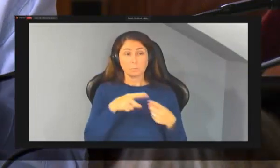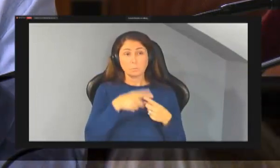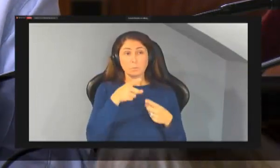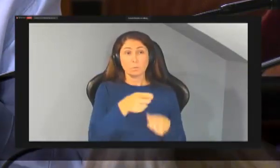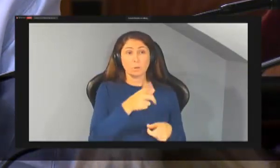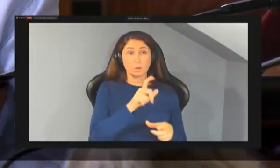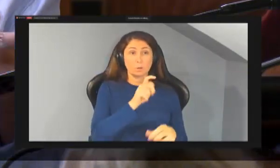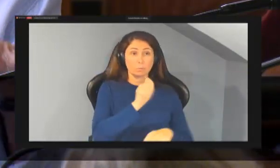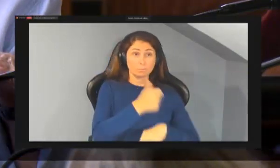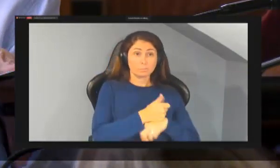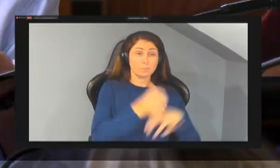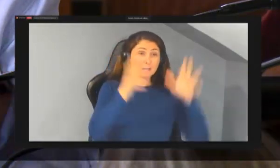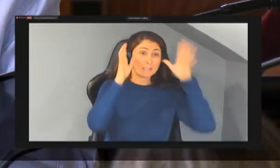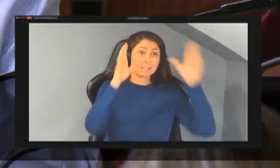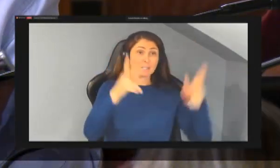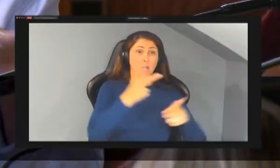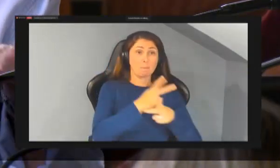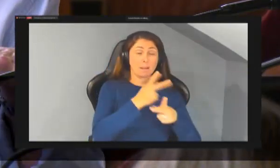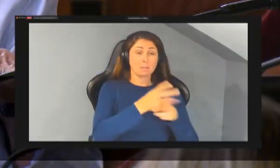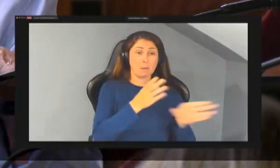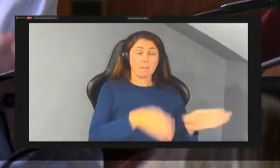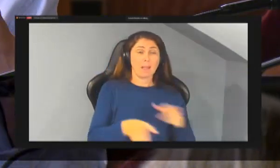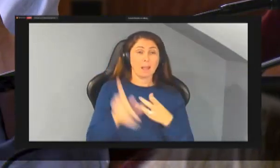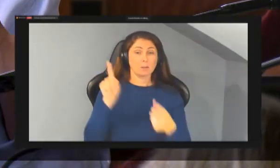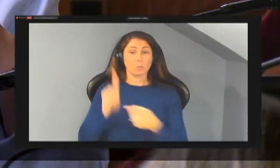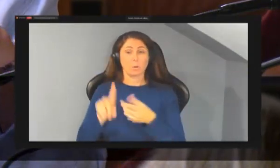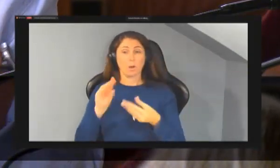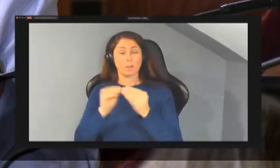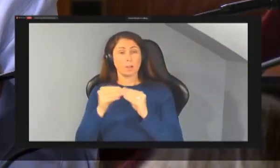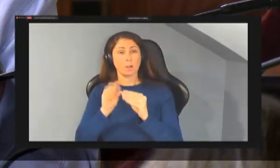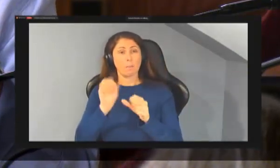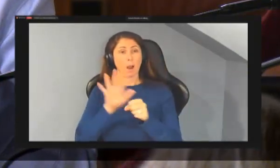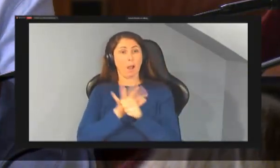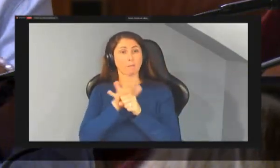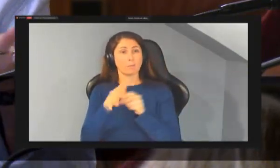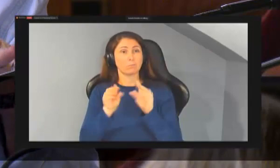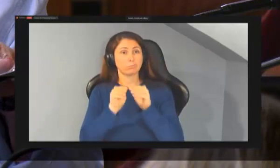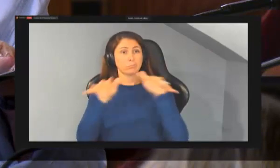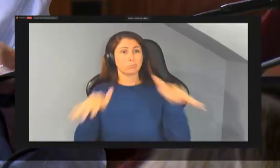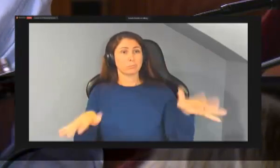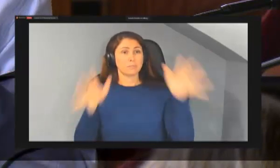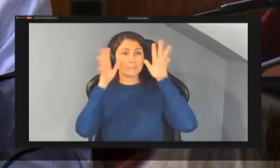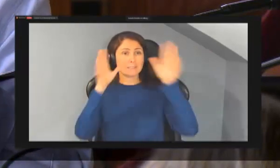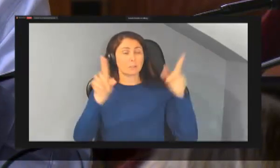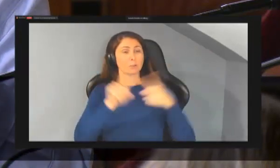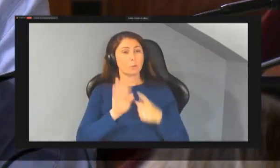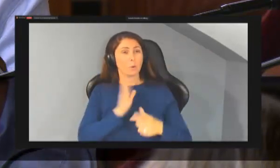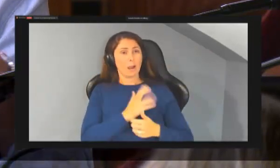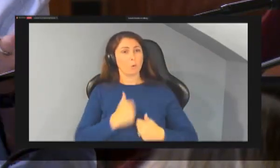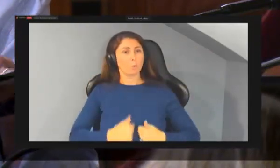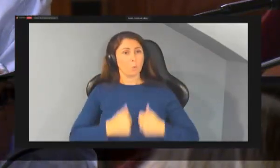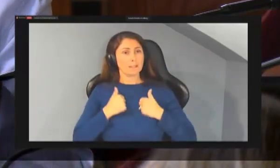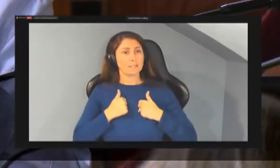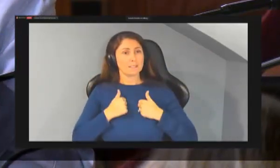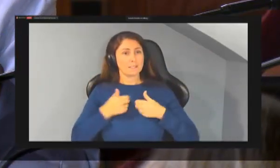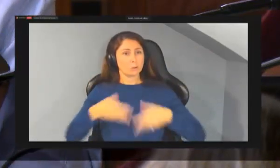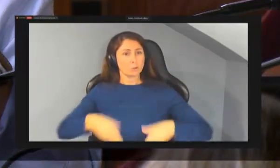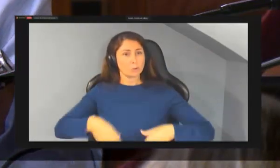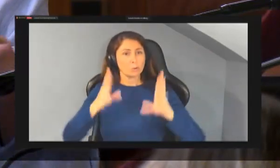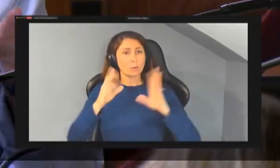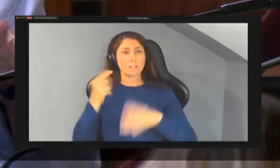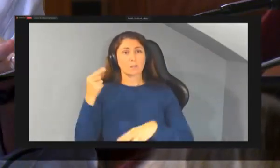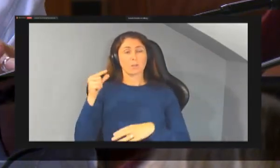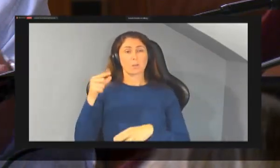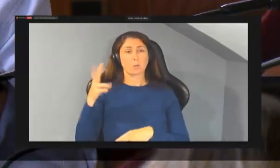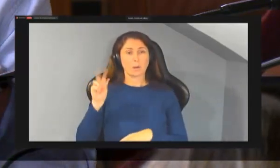plan, they have reduced the number of spillover deer into our residential streets, into our greenways, into